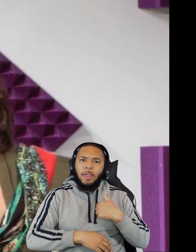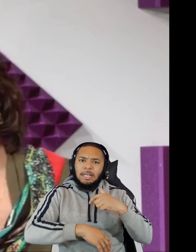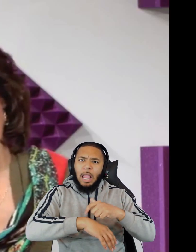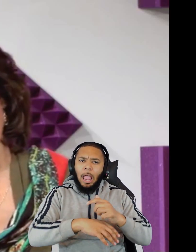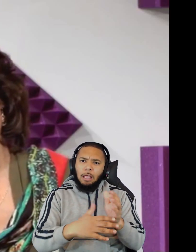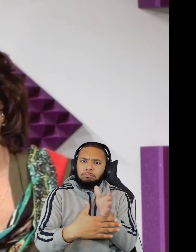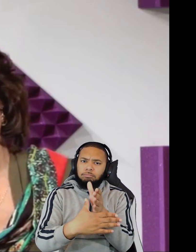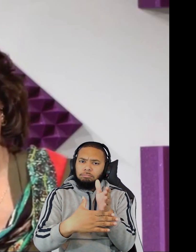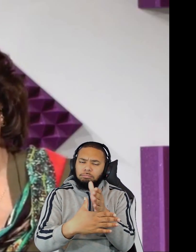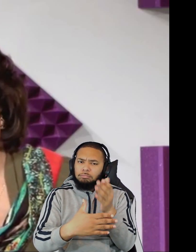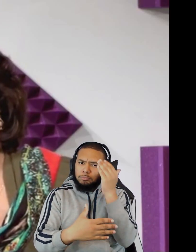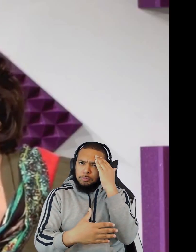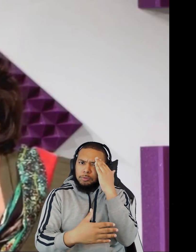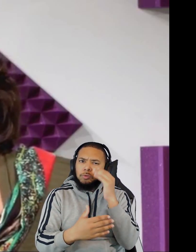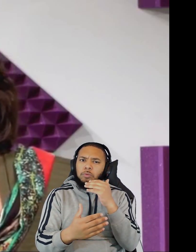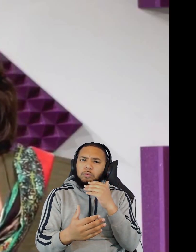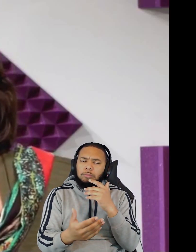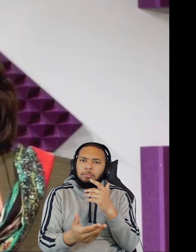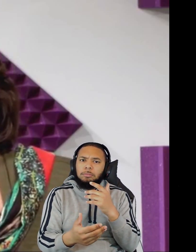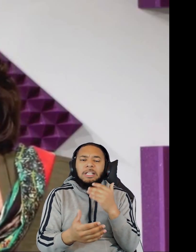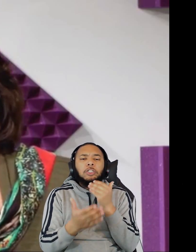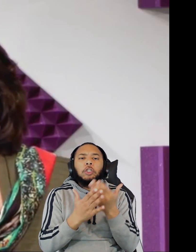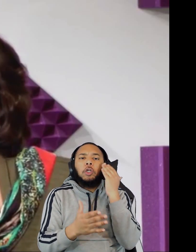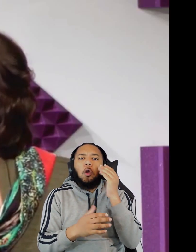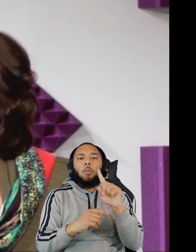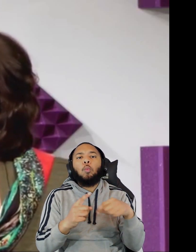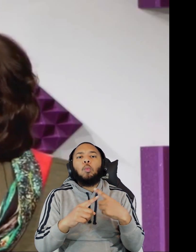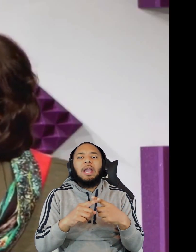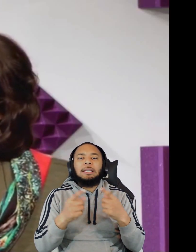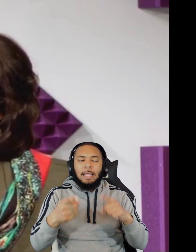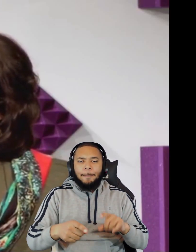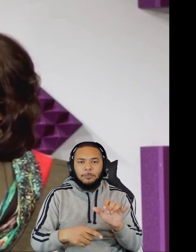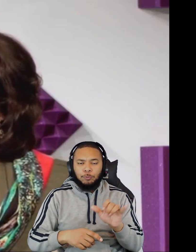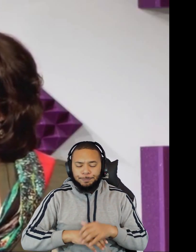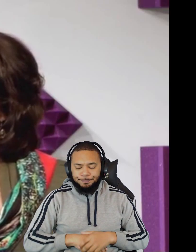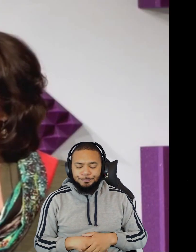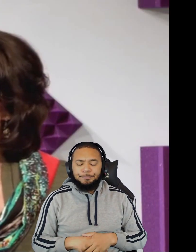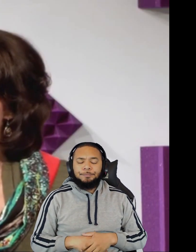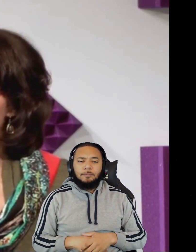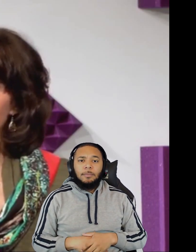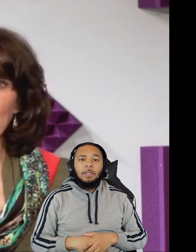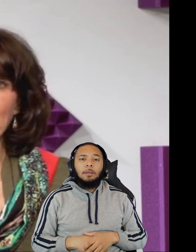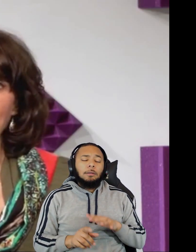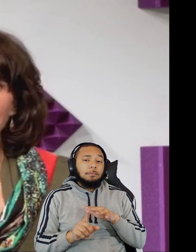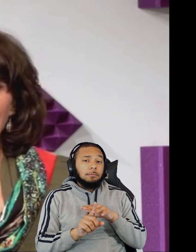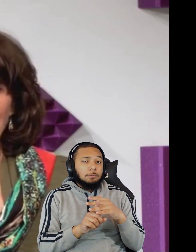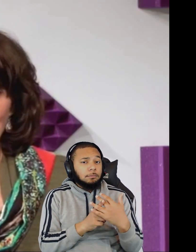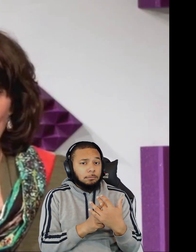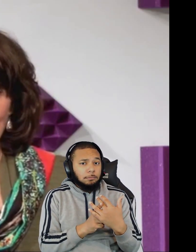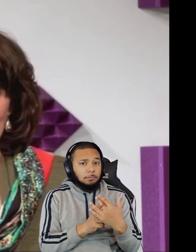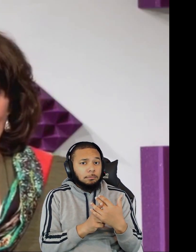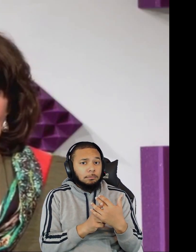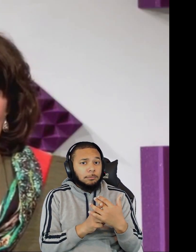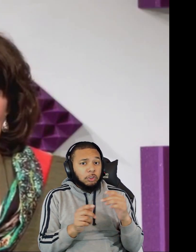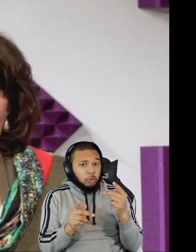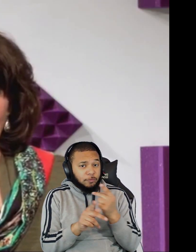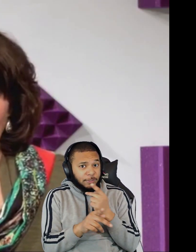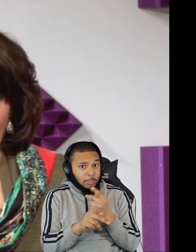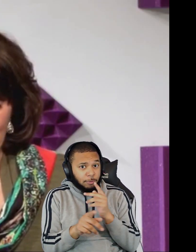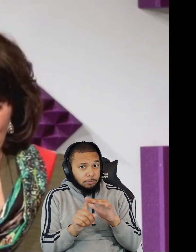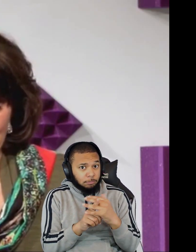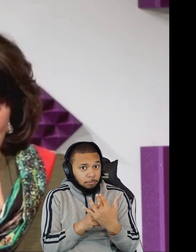of good to know when this took place. What about the circumstances? Did you pick anything up on the